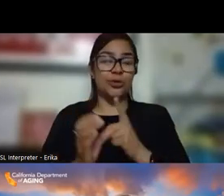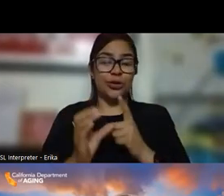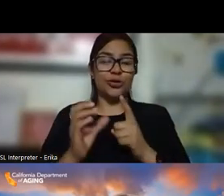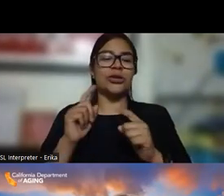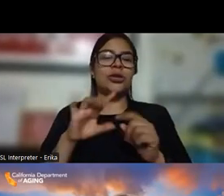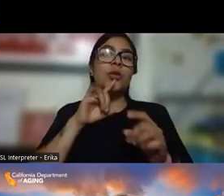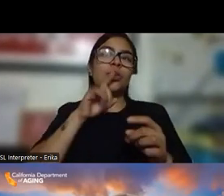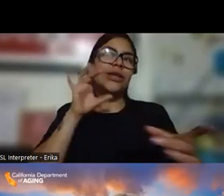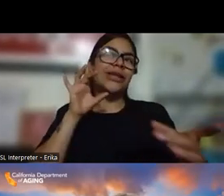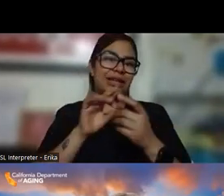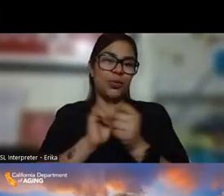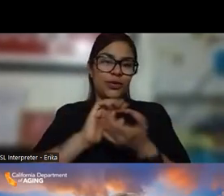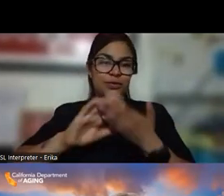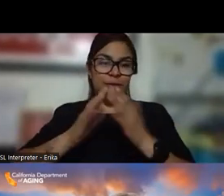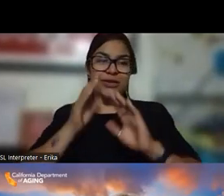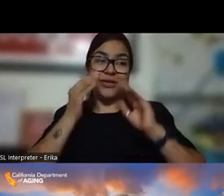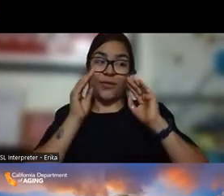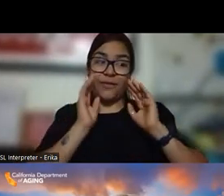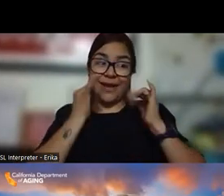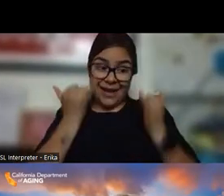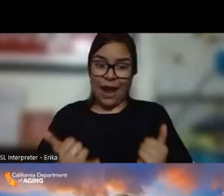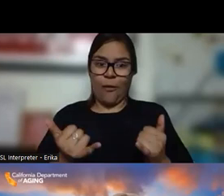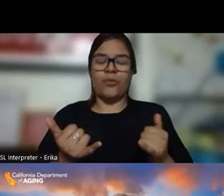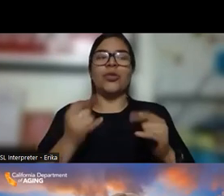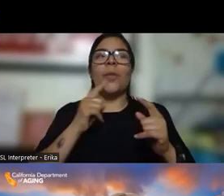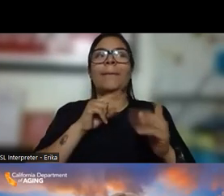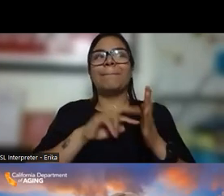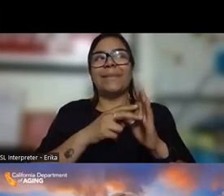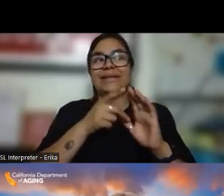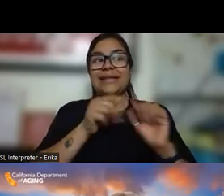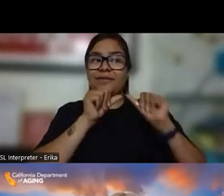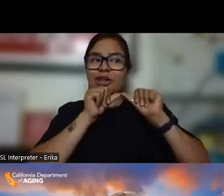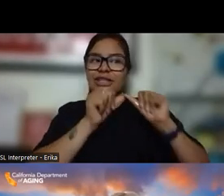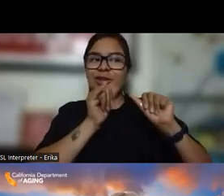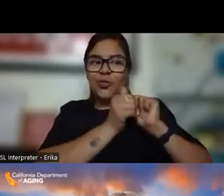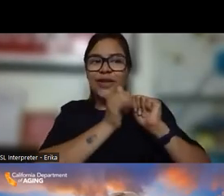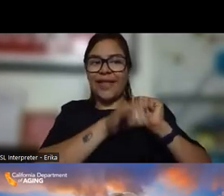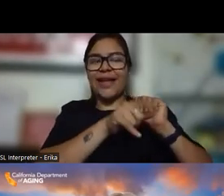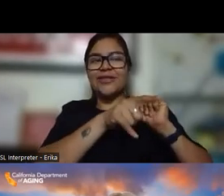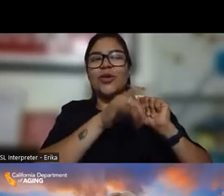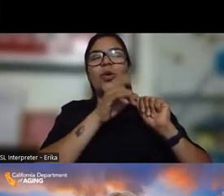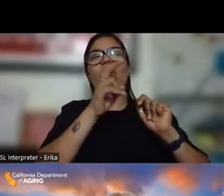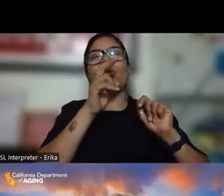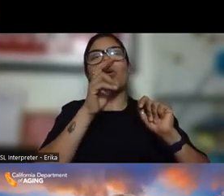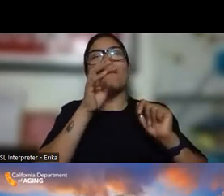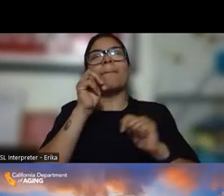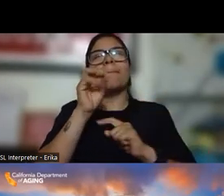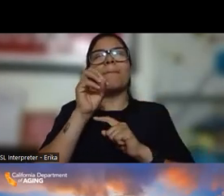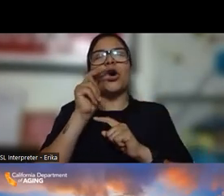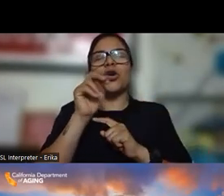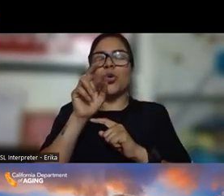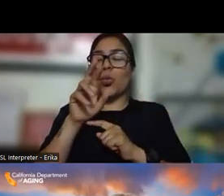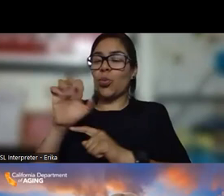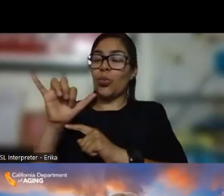So they're able to do that level of outreach. Definitely, I feel like the application in Monterey